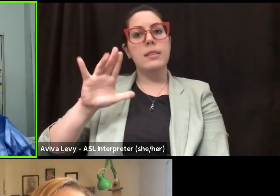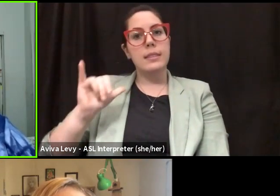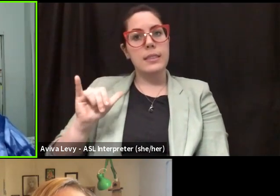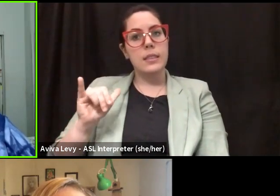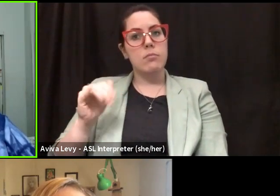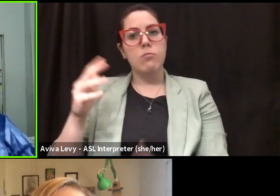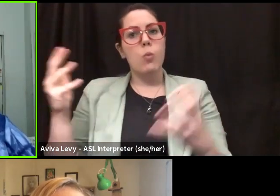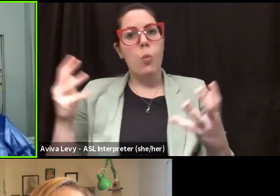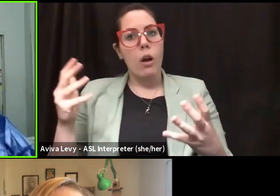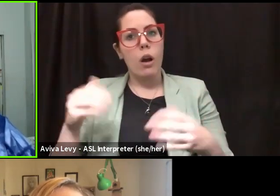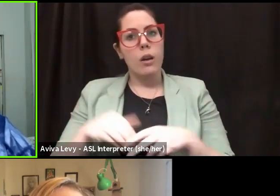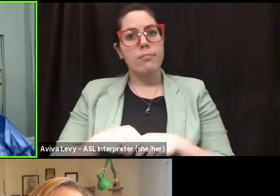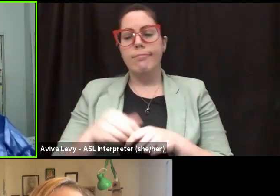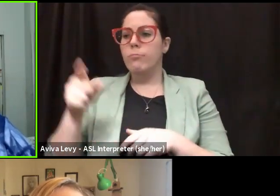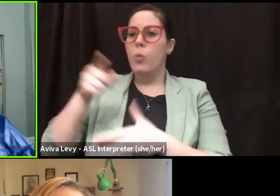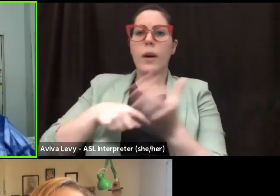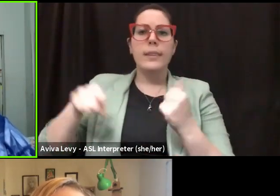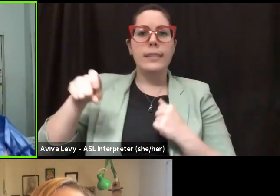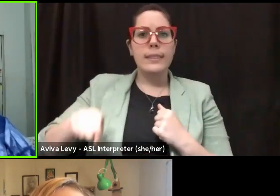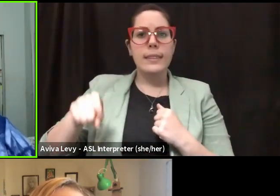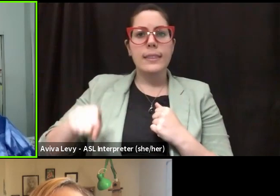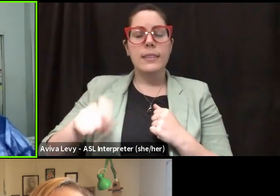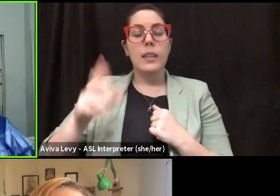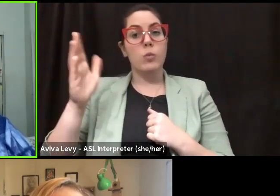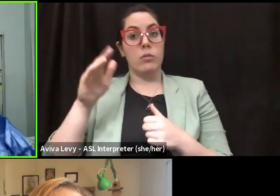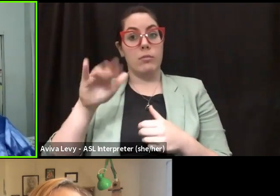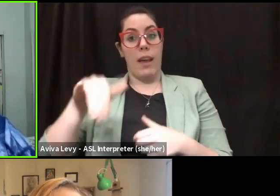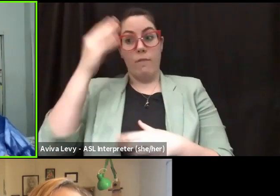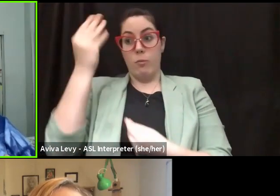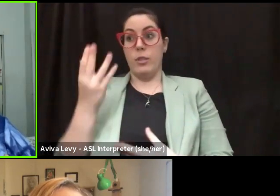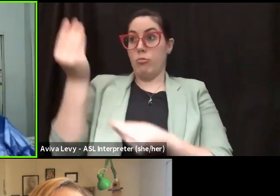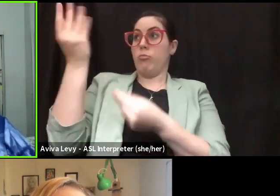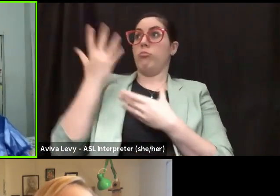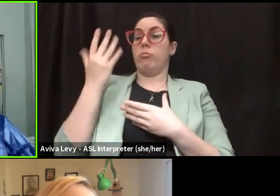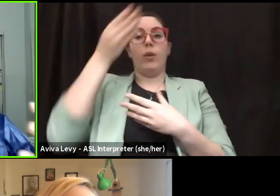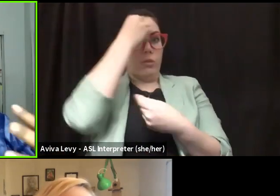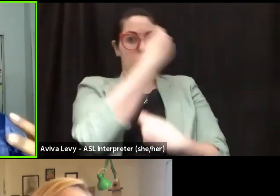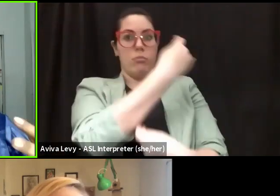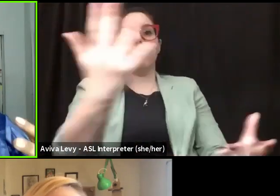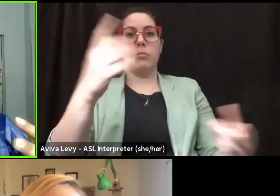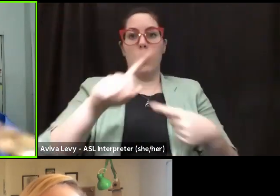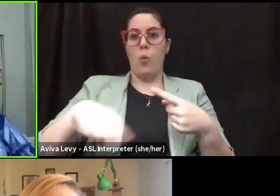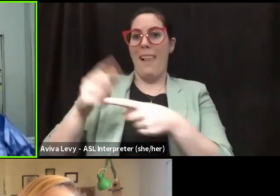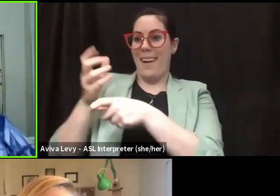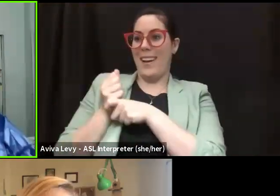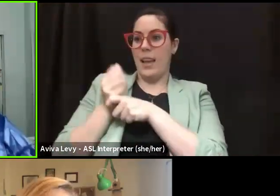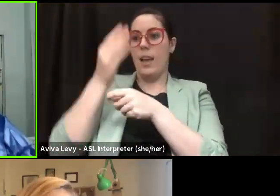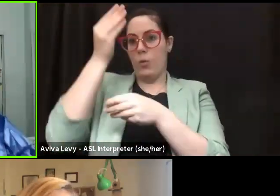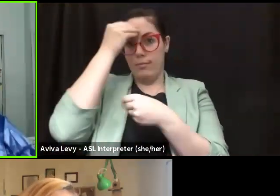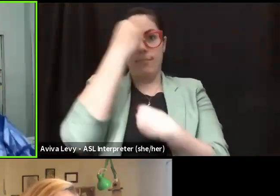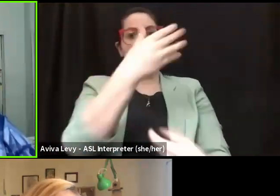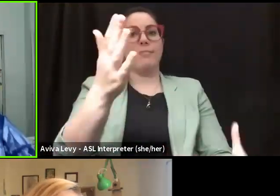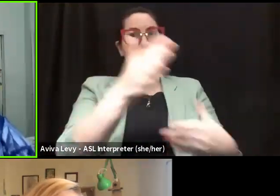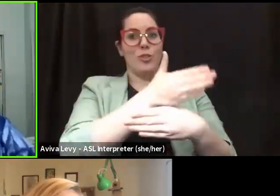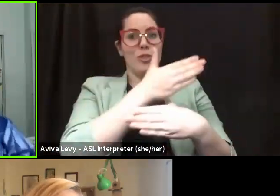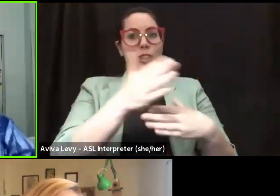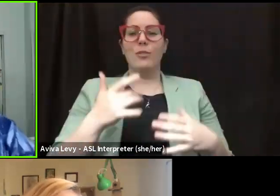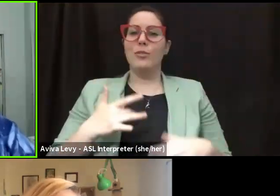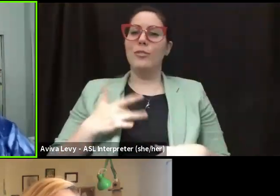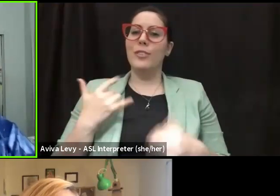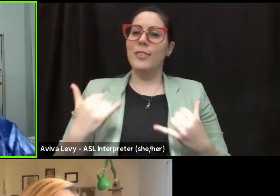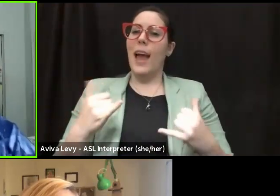to share that information as I get it. So I guess I'm in a very humble place now,